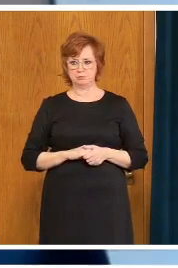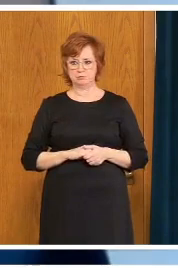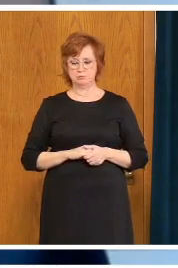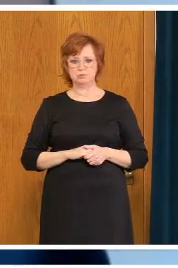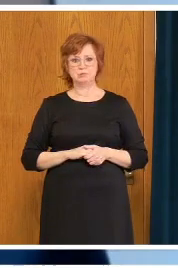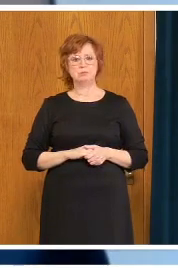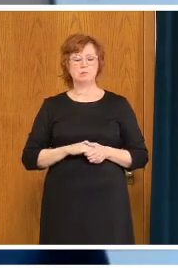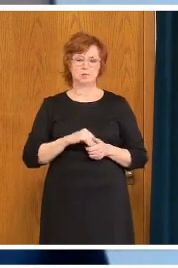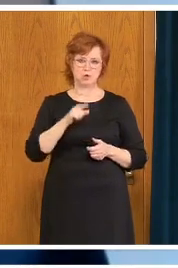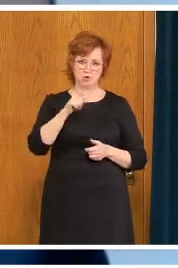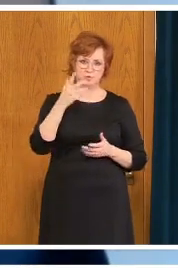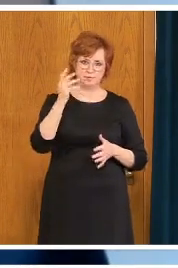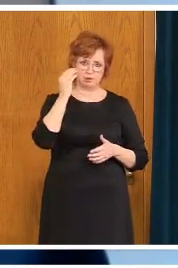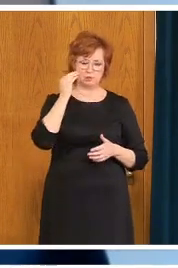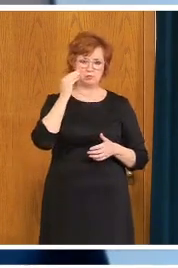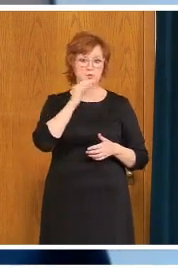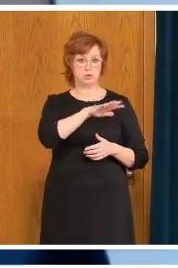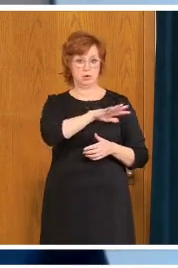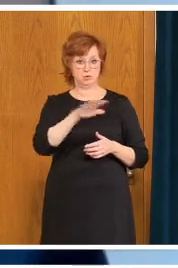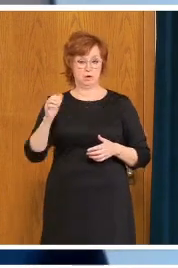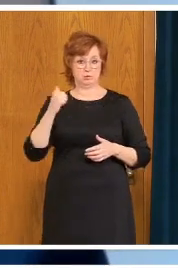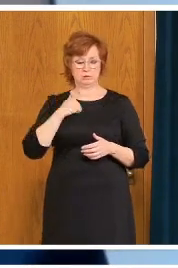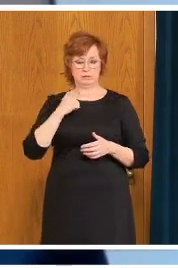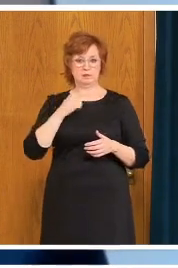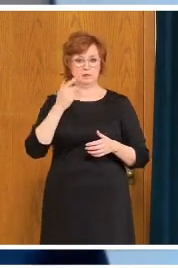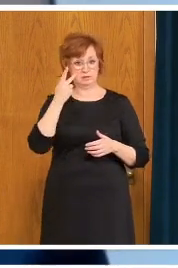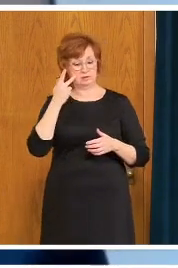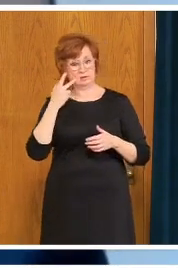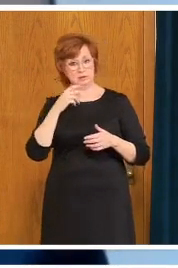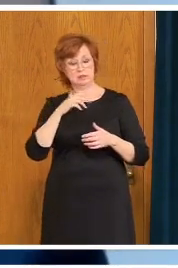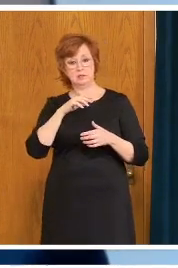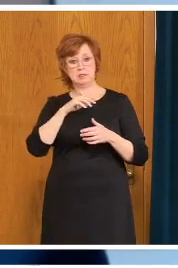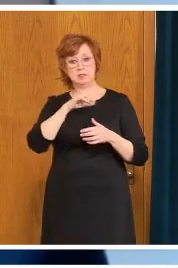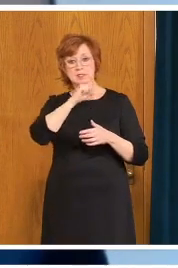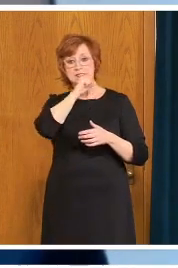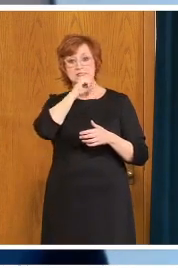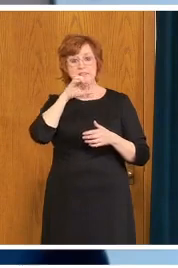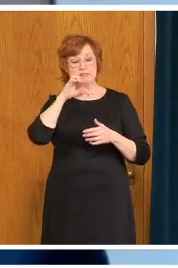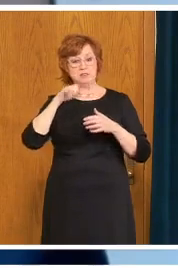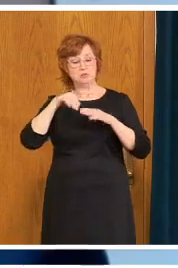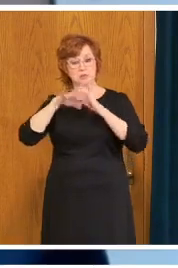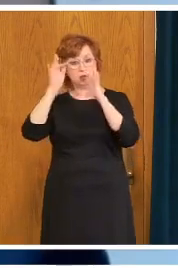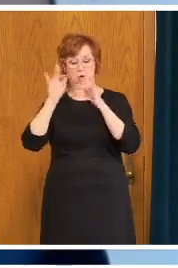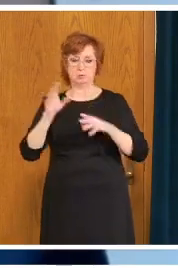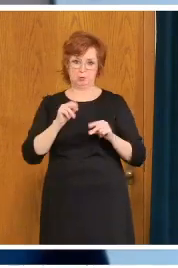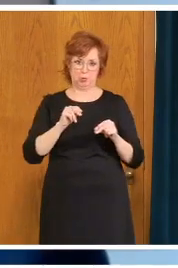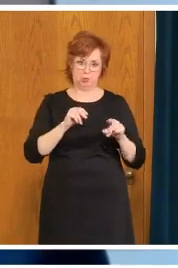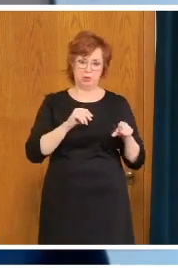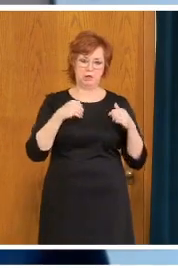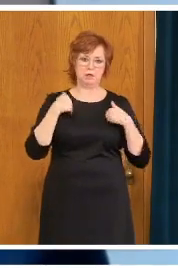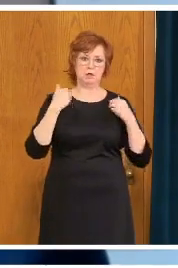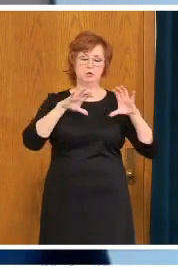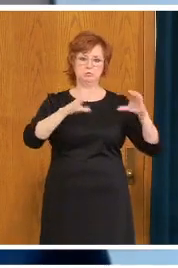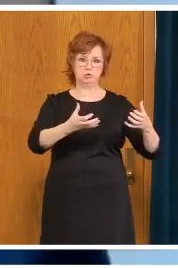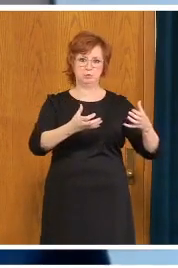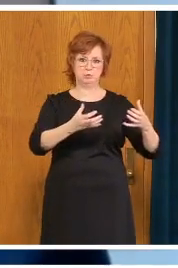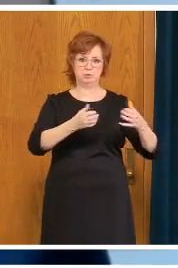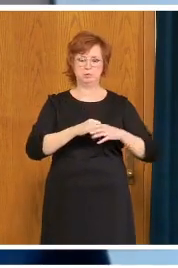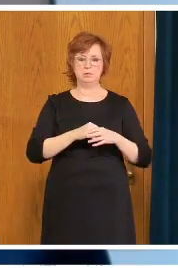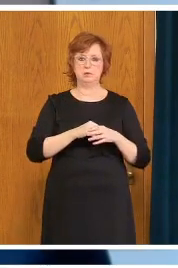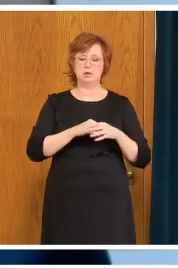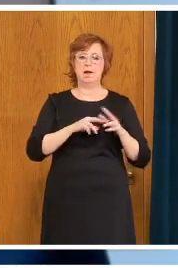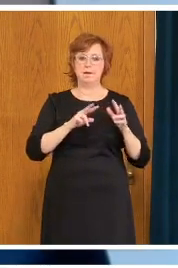patients that are showing up at hospital and infected are younger. So we're seeing lots of younger folks coming in to the facilities that are quite sick.